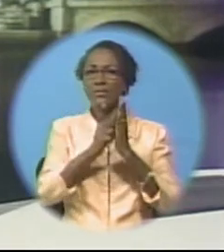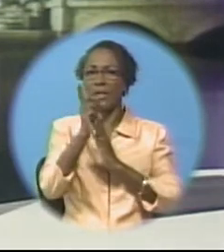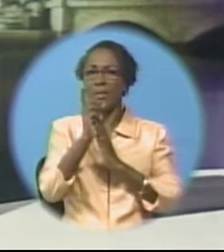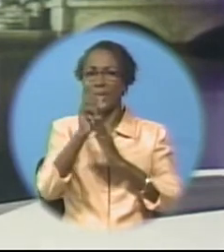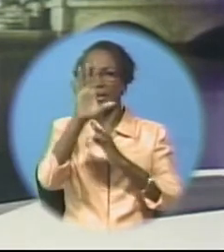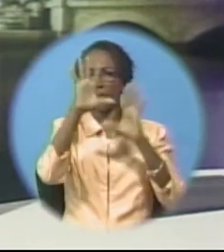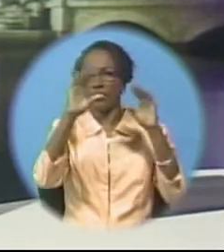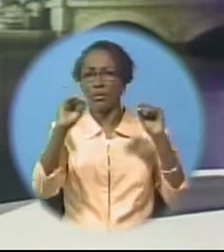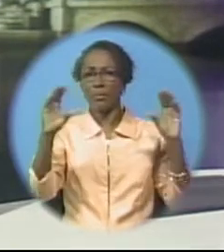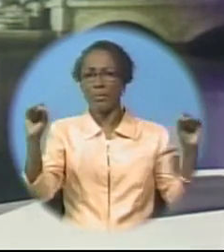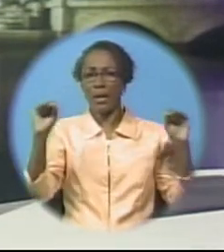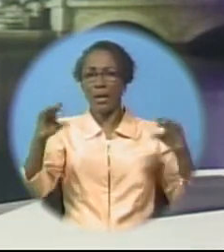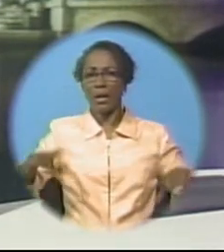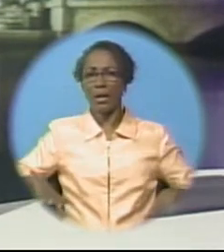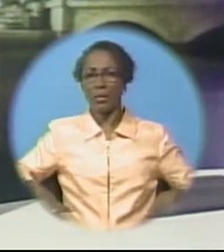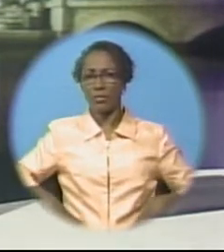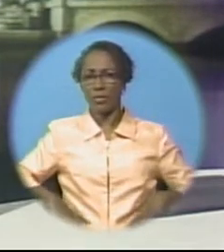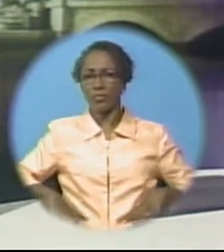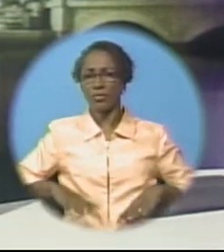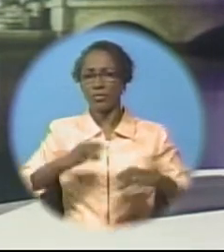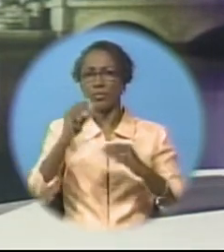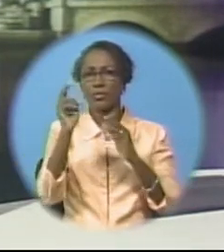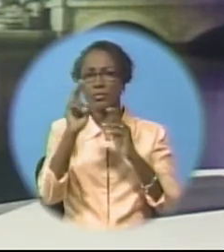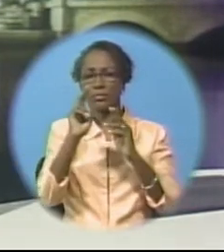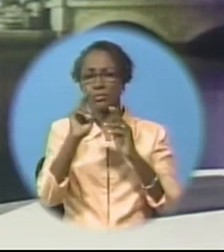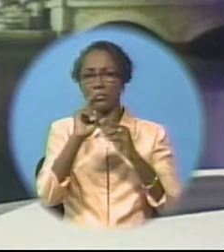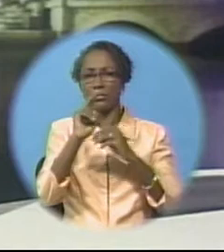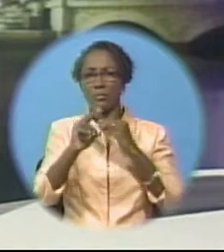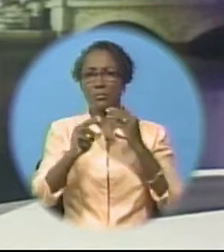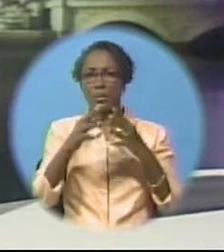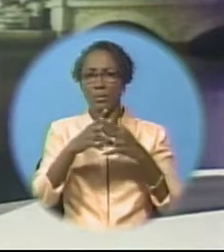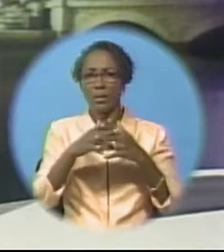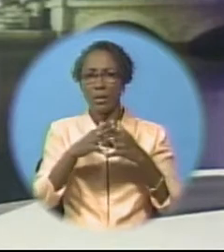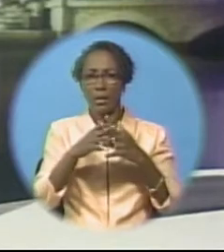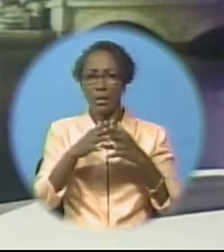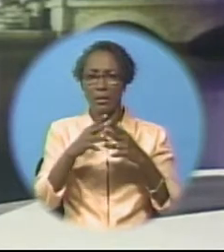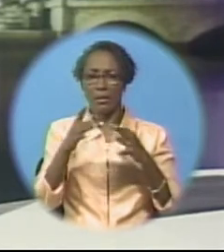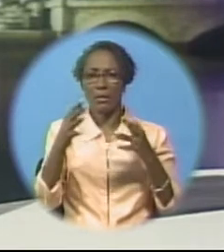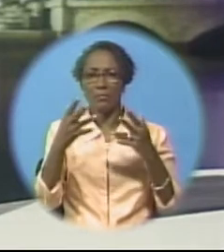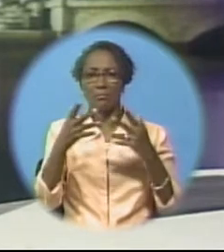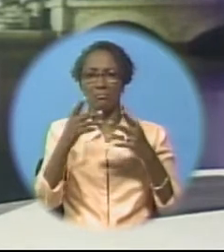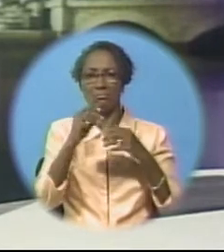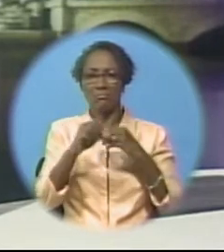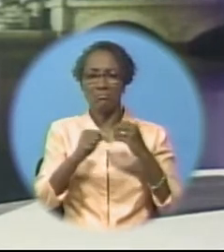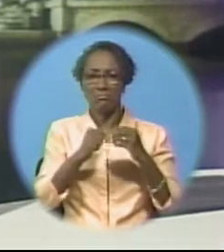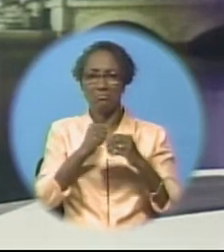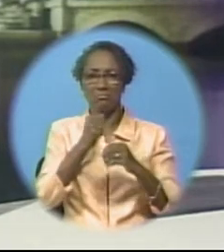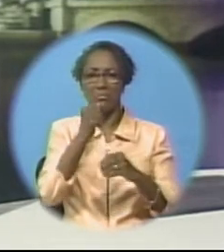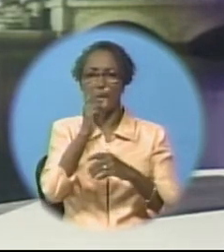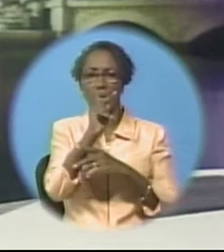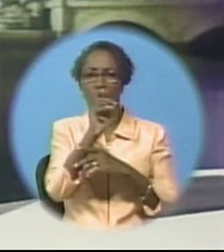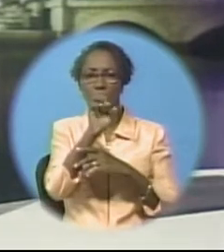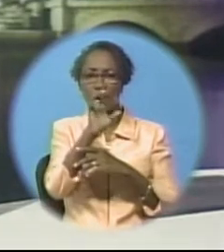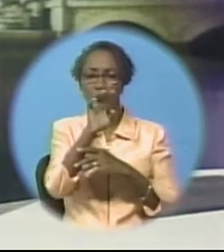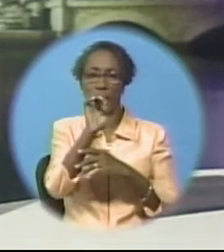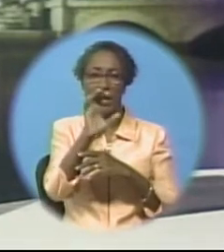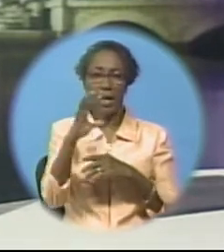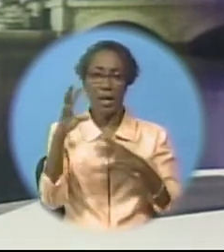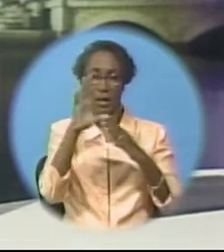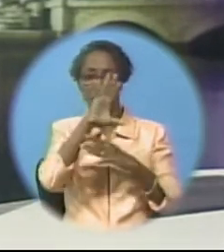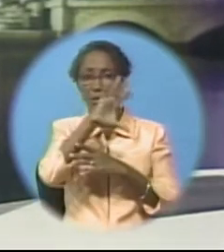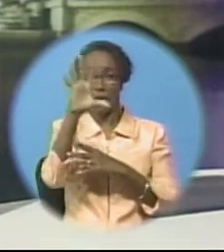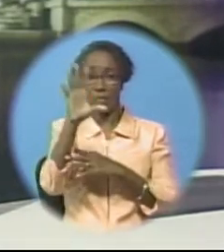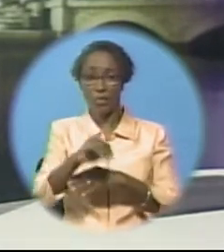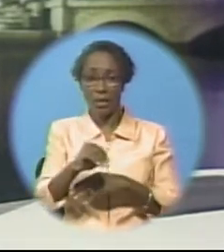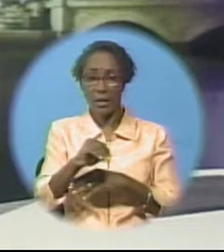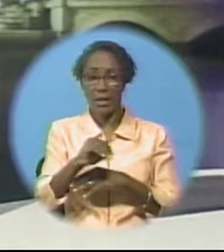United States, China, Korea, and Europe will provide data that will enable local and regional meteorologists to interpret data